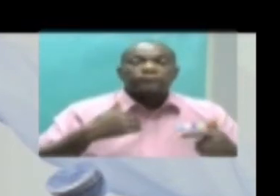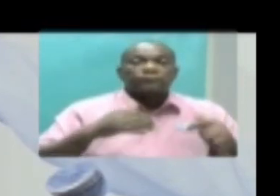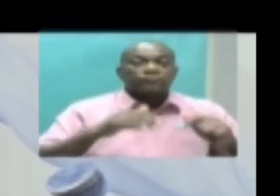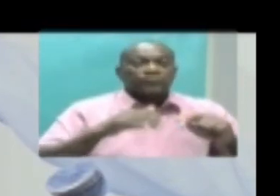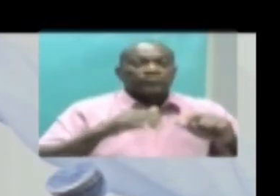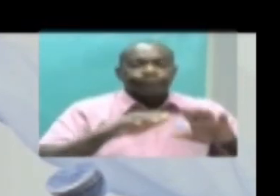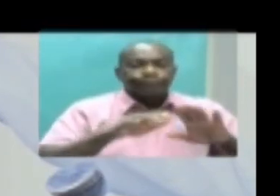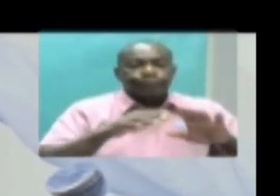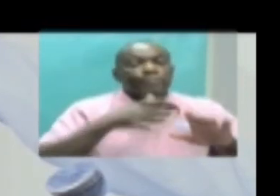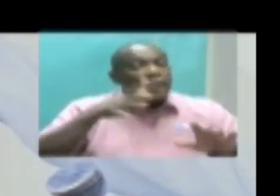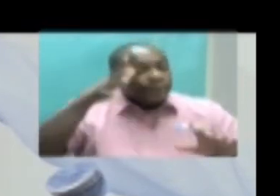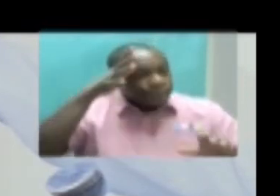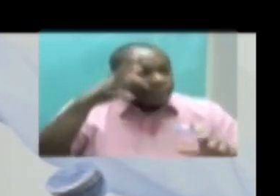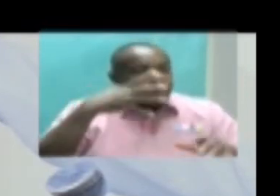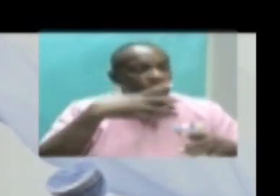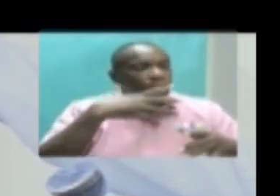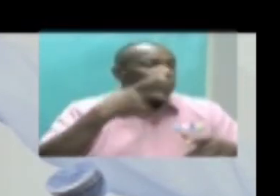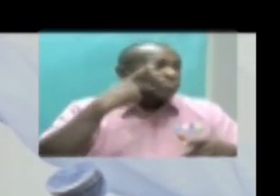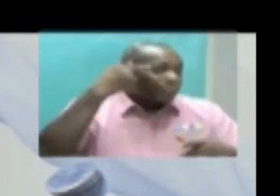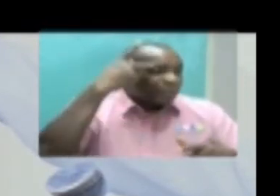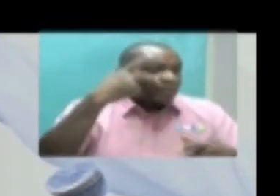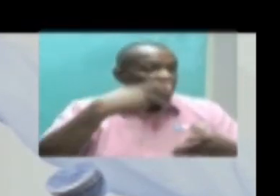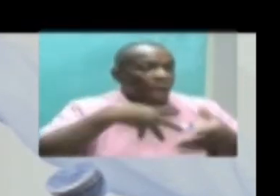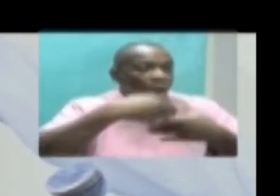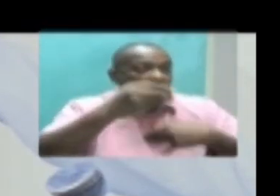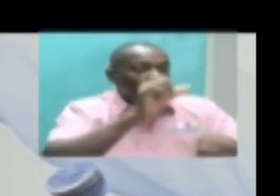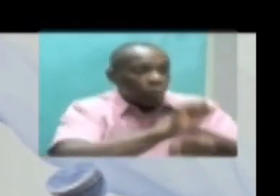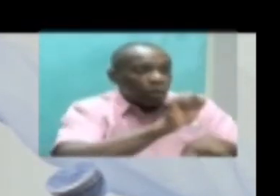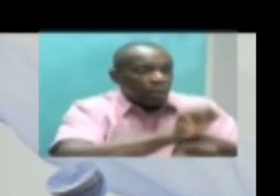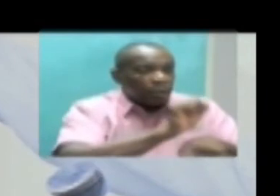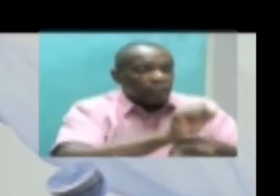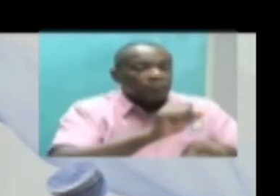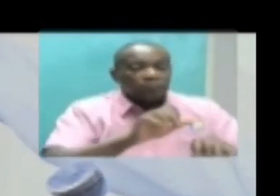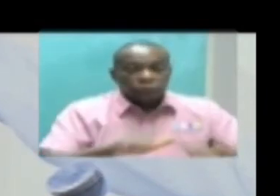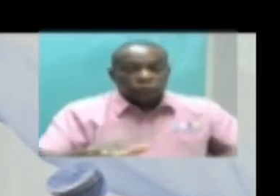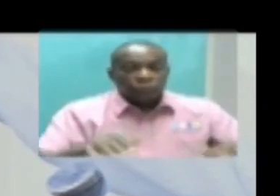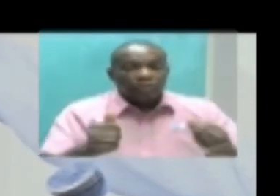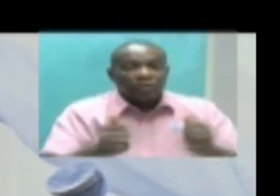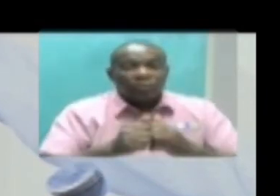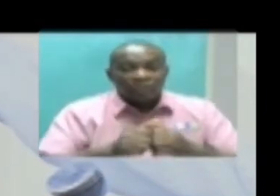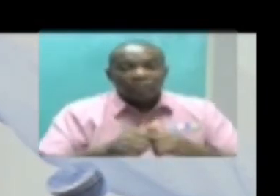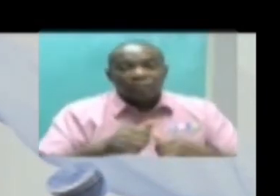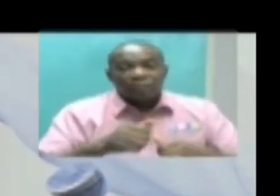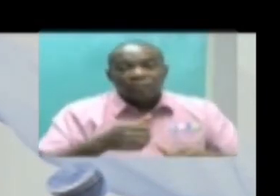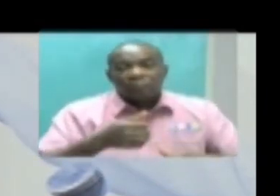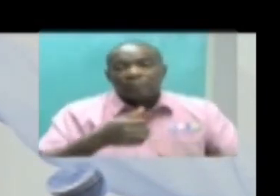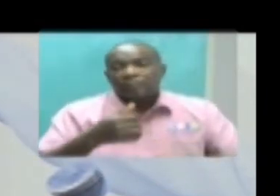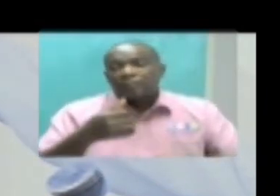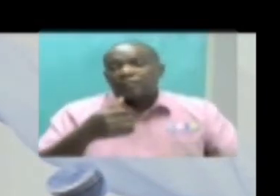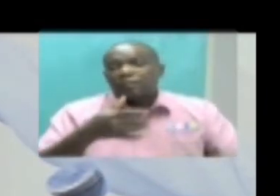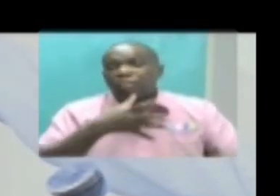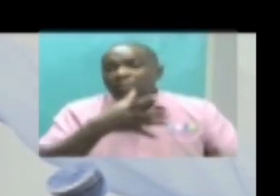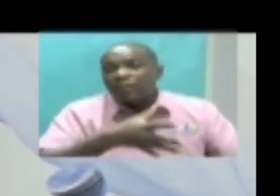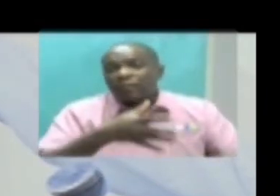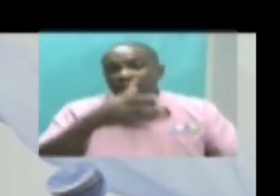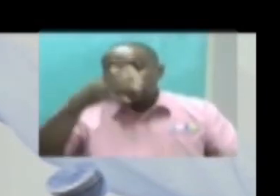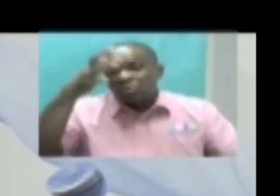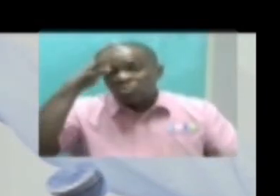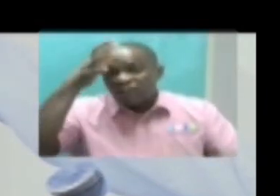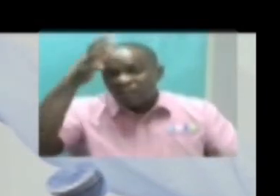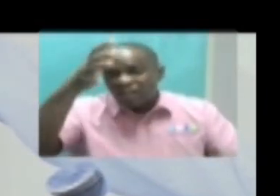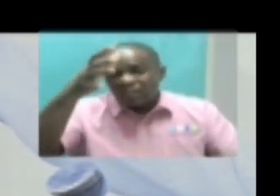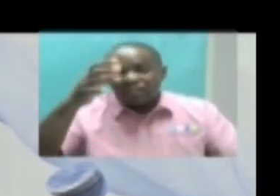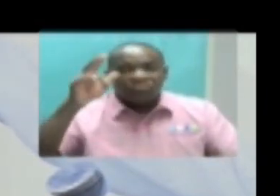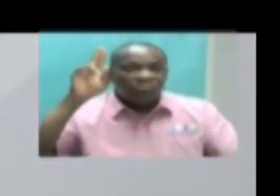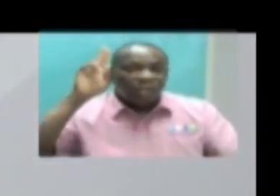savvy. What are the immediate dangers? I'm looking for a tangible example that has happened here in